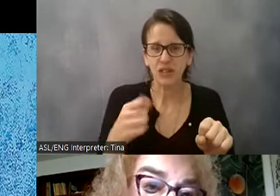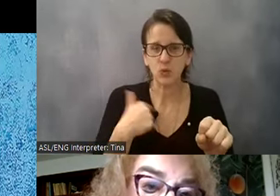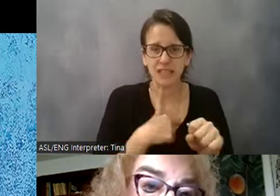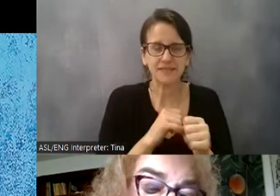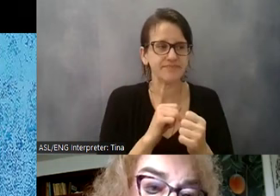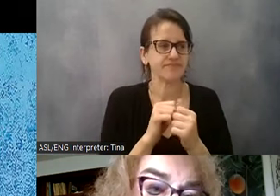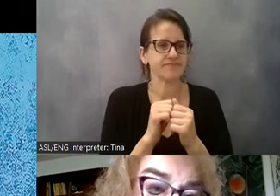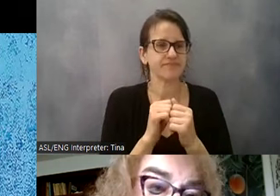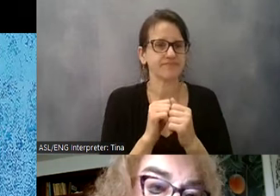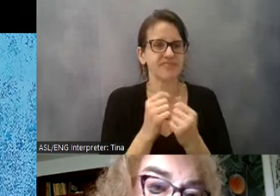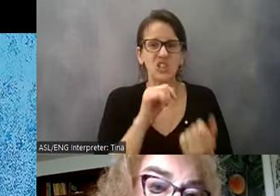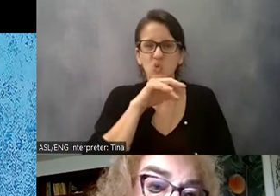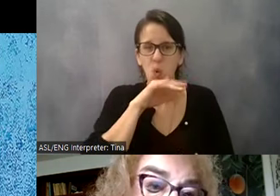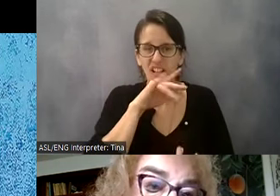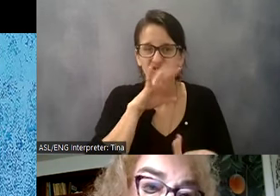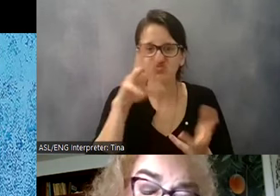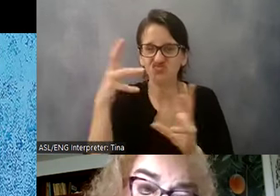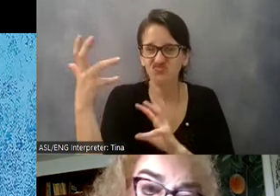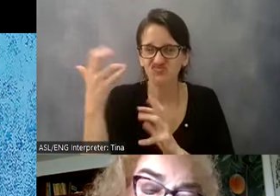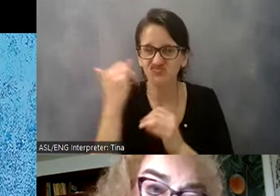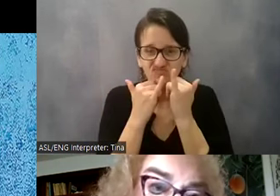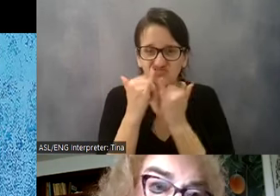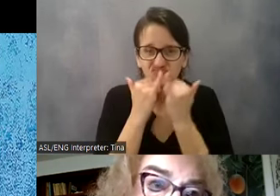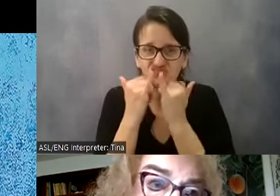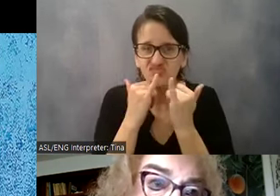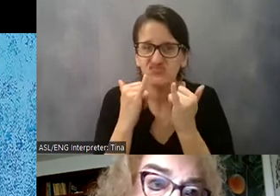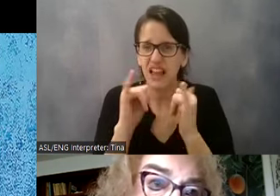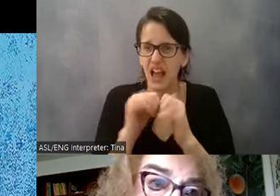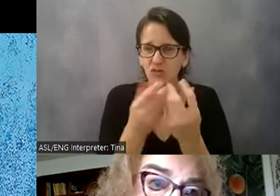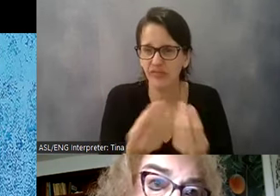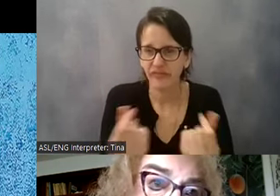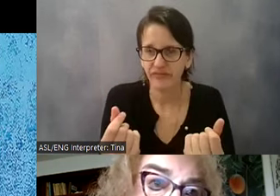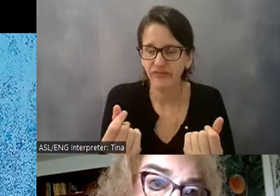address the soil crisis in our backyards.